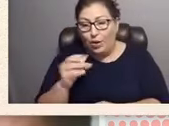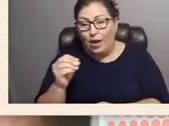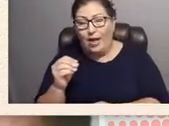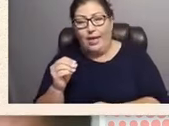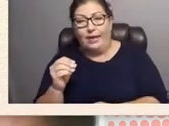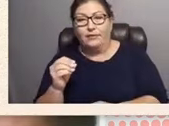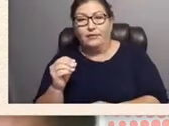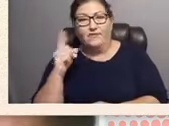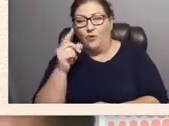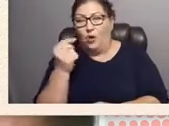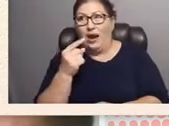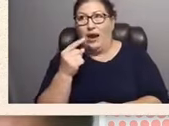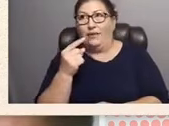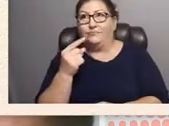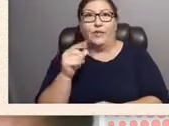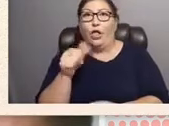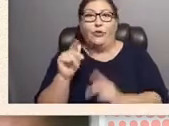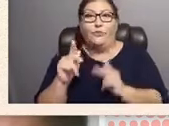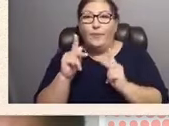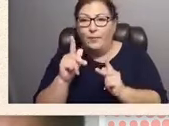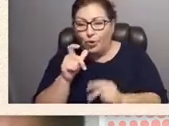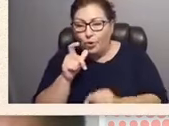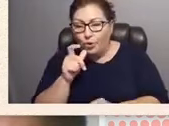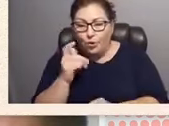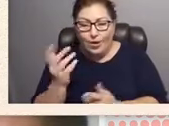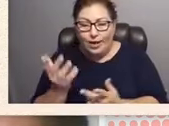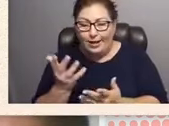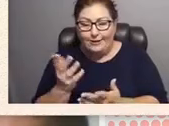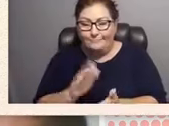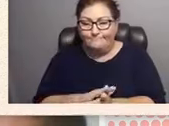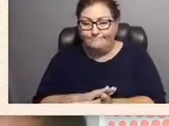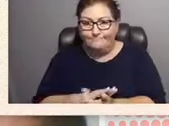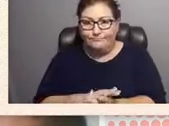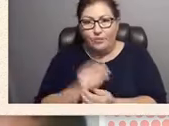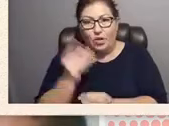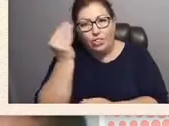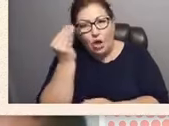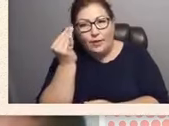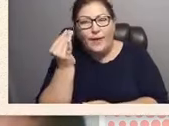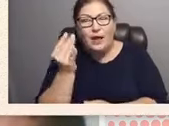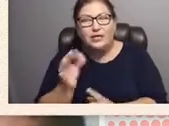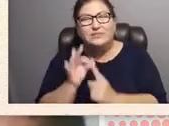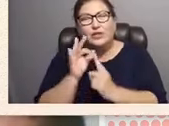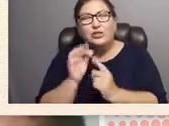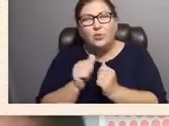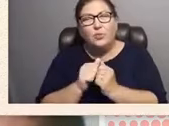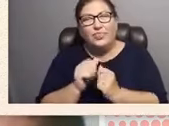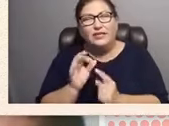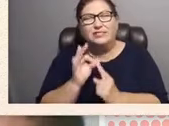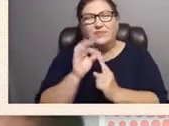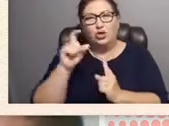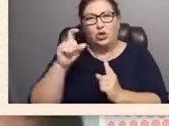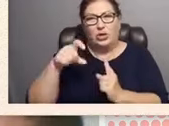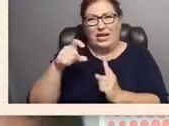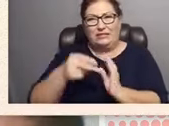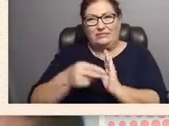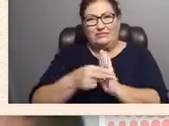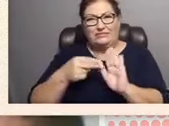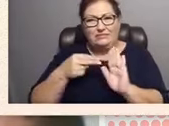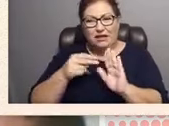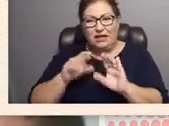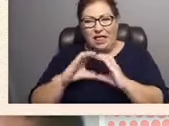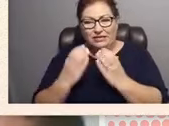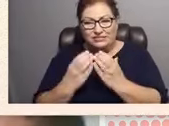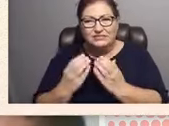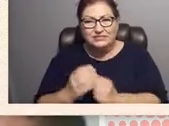anybody else that was thought about, especially with the special needs classes